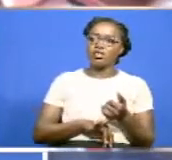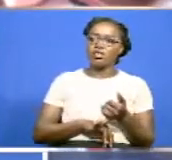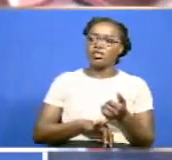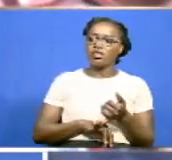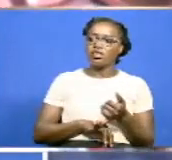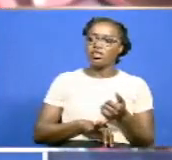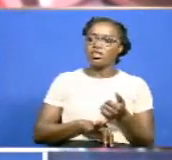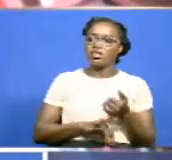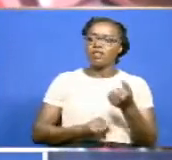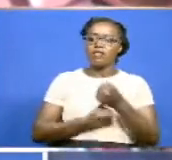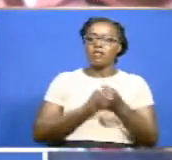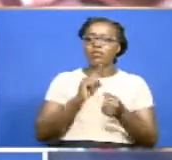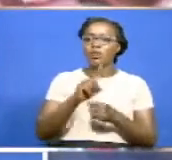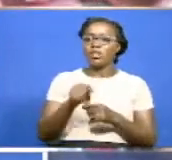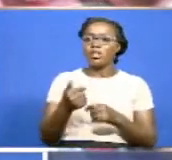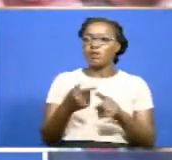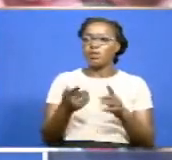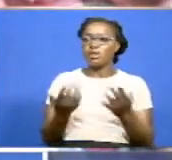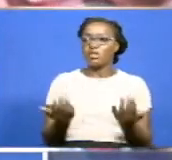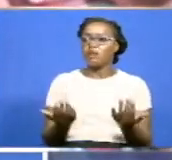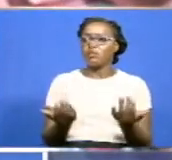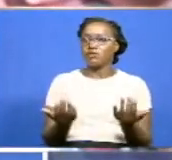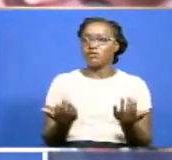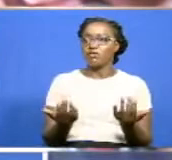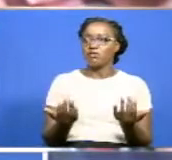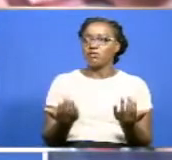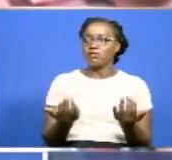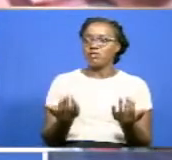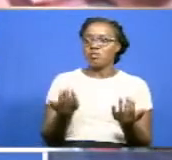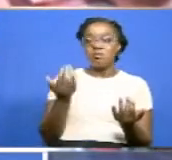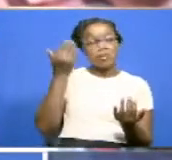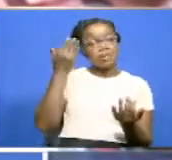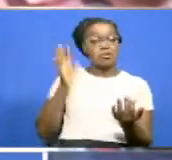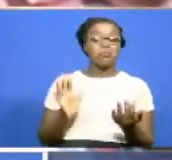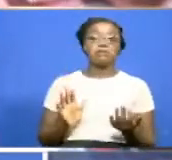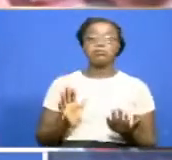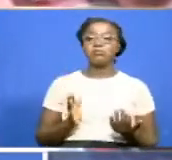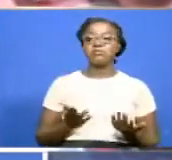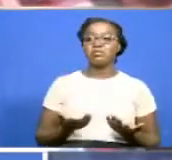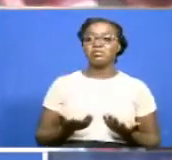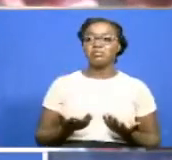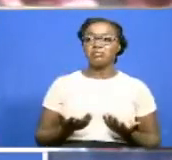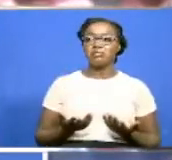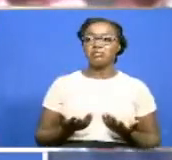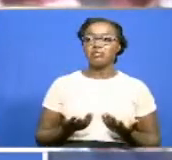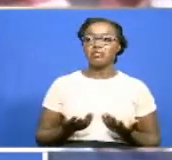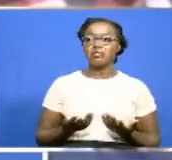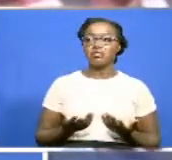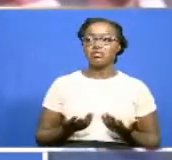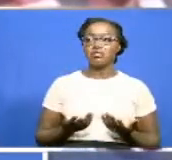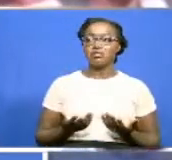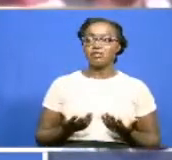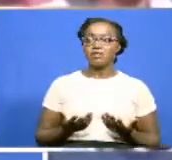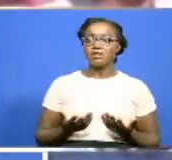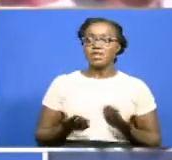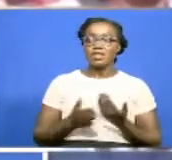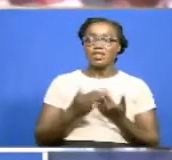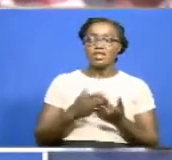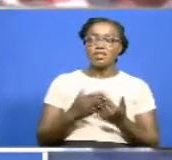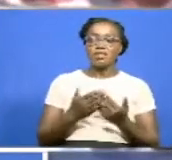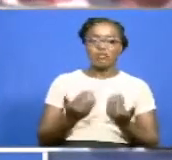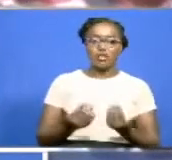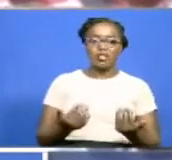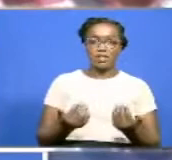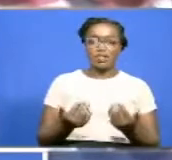tuna supportiana, lakini kwa wakati huu sijui nitakaa kwa muda upi kwa nyumba kulea hawa watoto mpaka sasa wanifungue